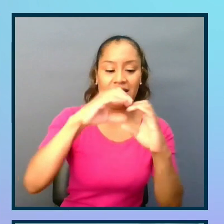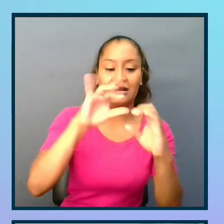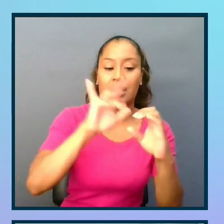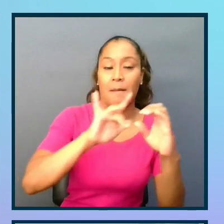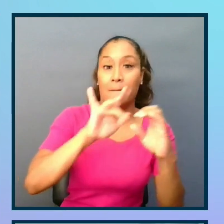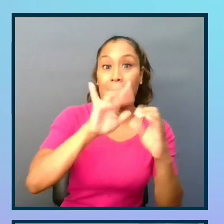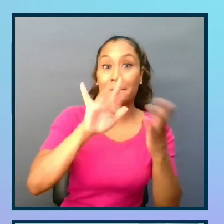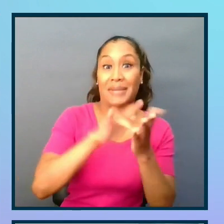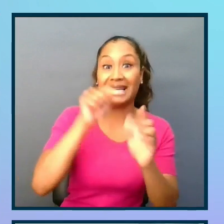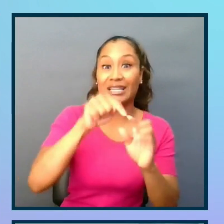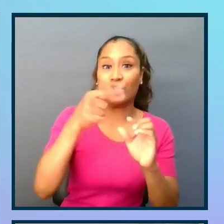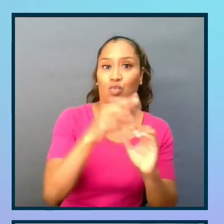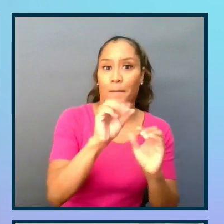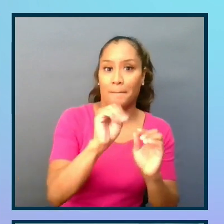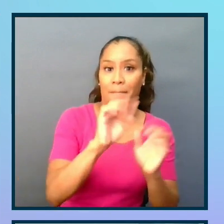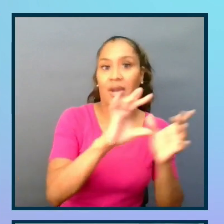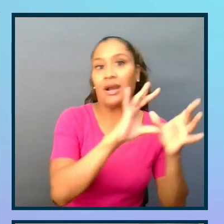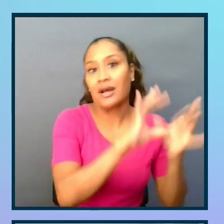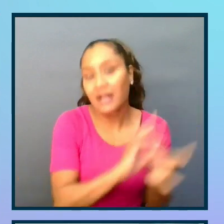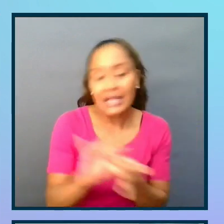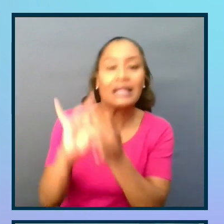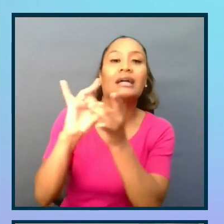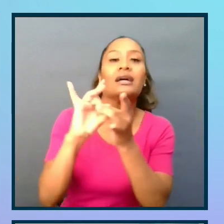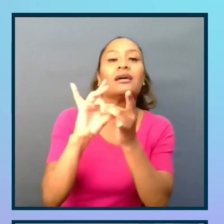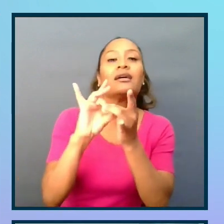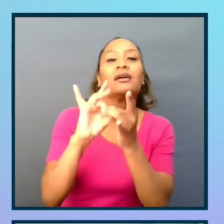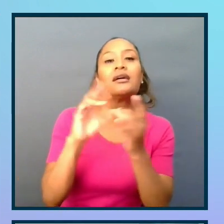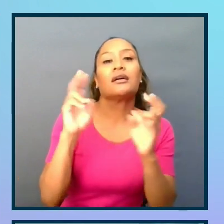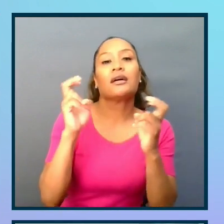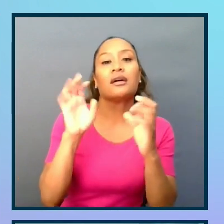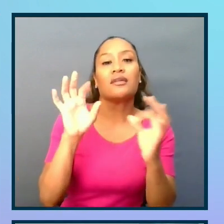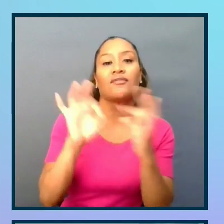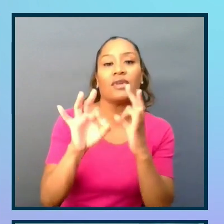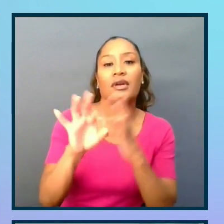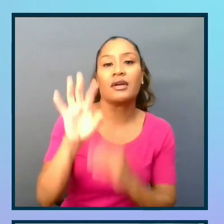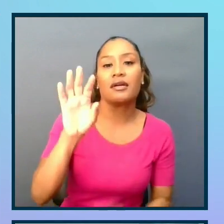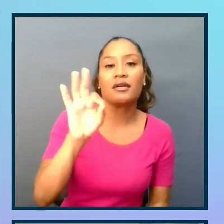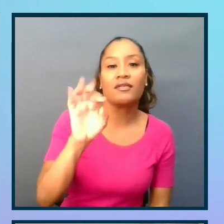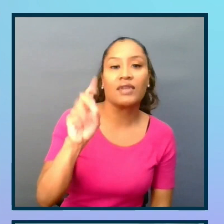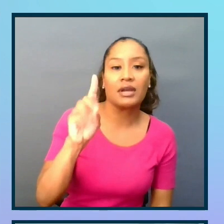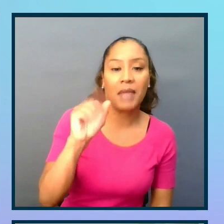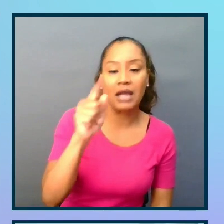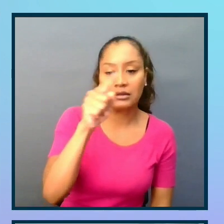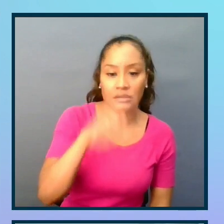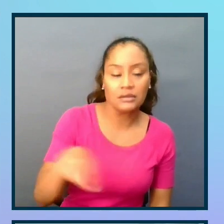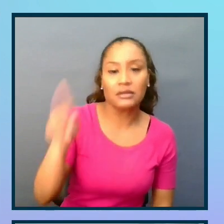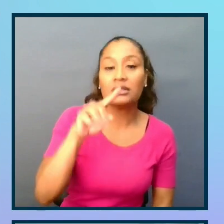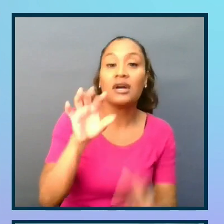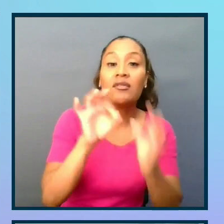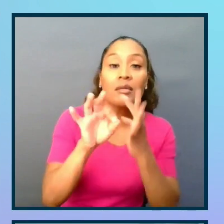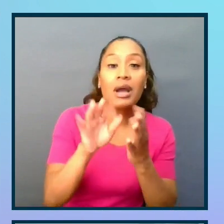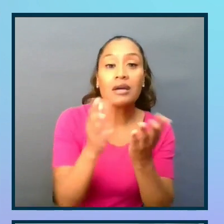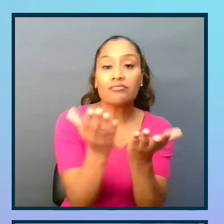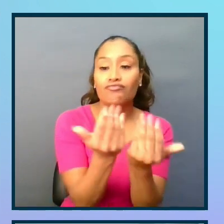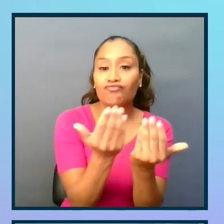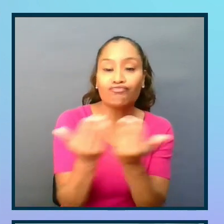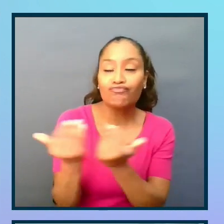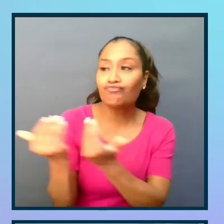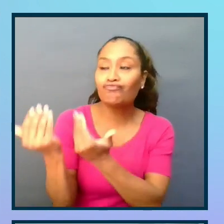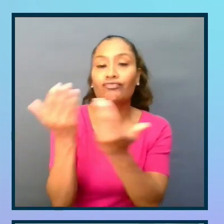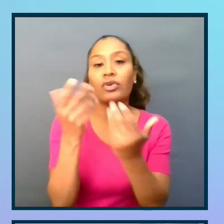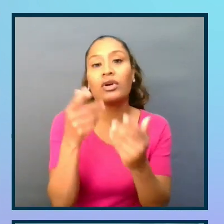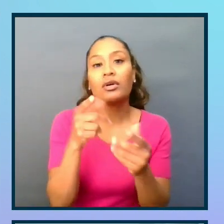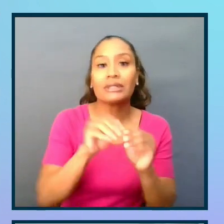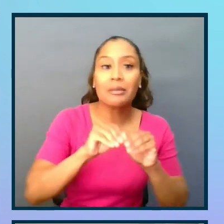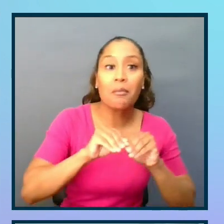point between the 2. And then we go into a feedback loop as well. We get feedback from the actual deployed